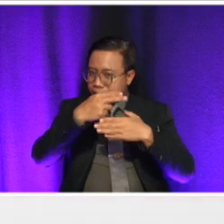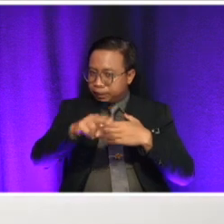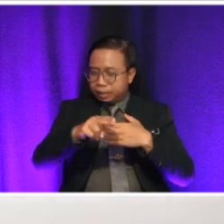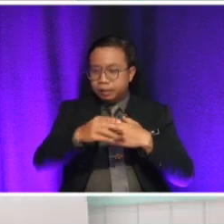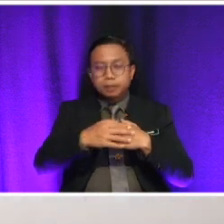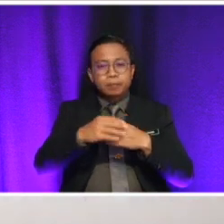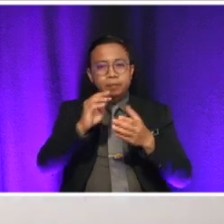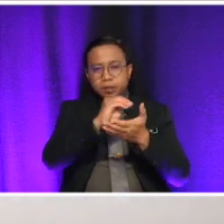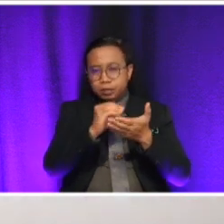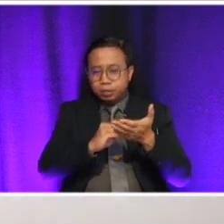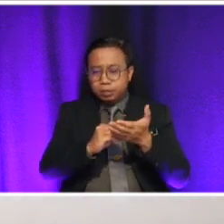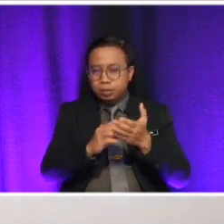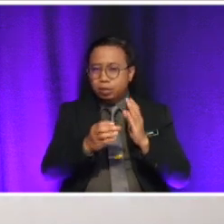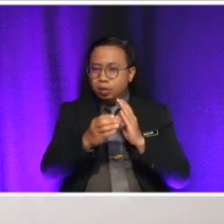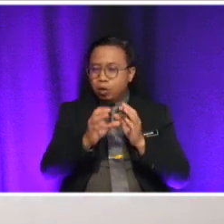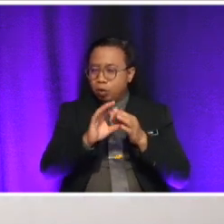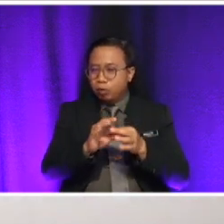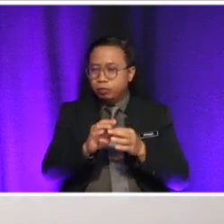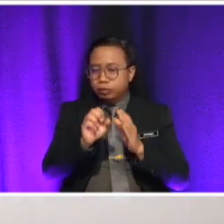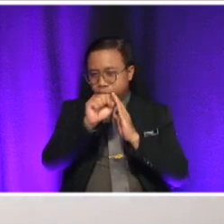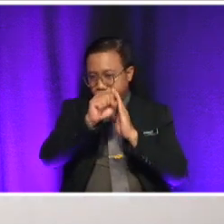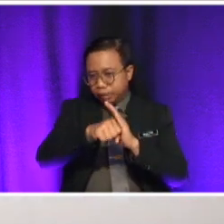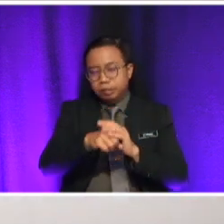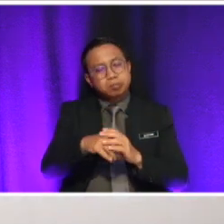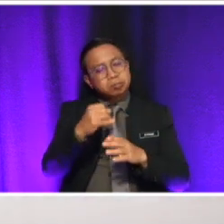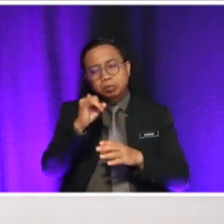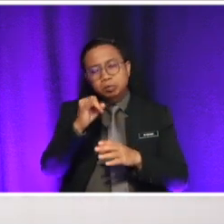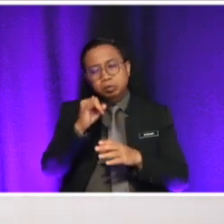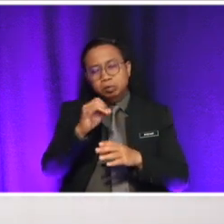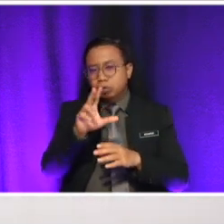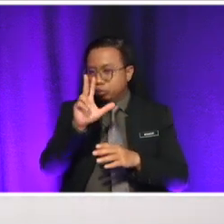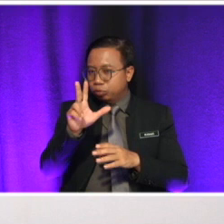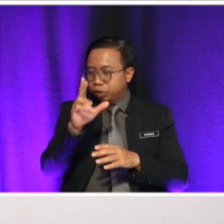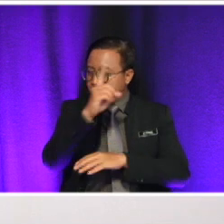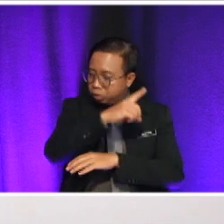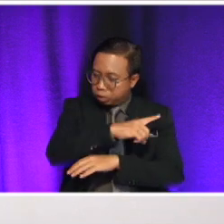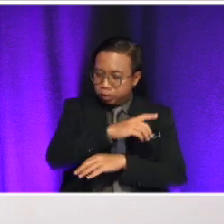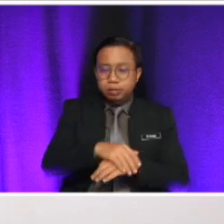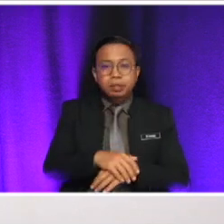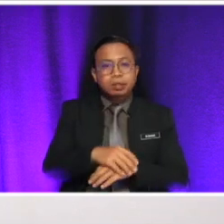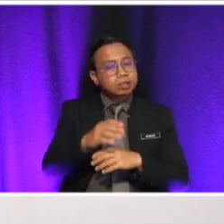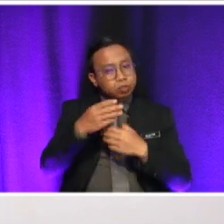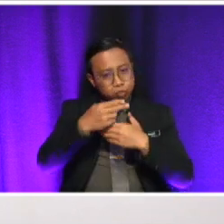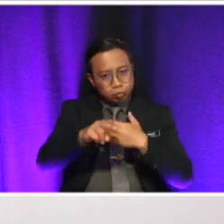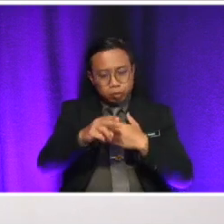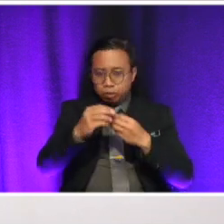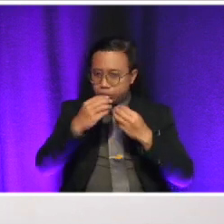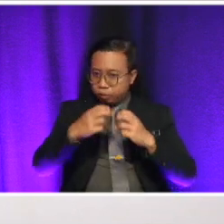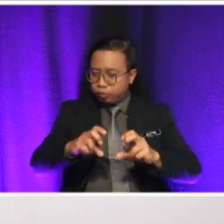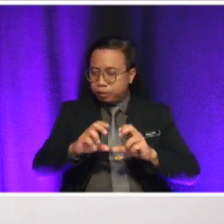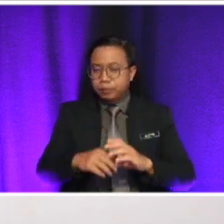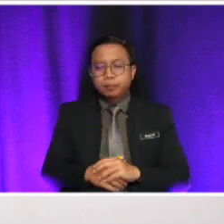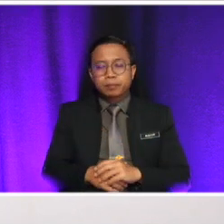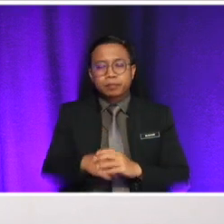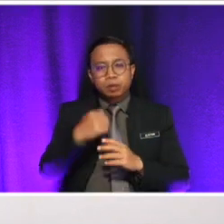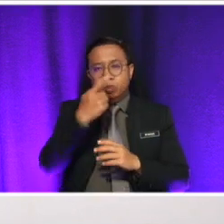messages in a split of a second, right? We do not have to wait 3 to 4 days for the message to be conveyed, right? Right. All right. Okay. So,